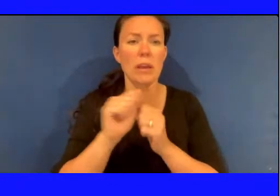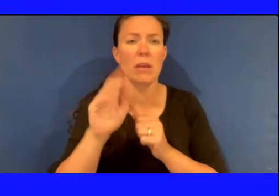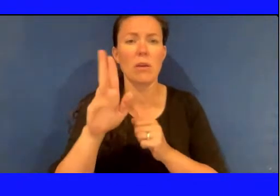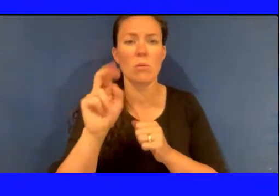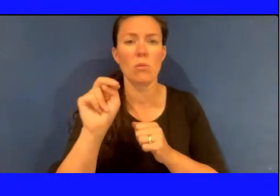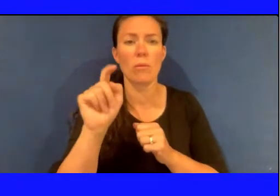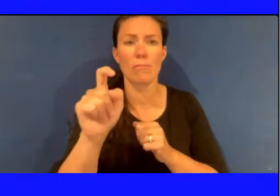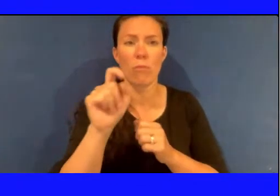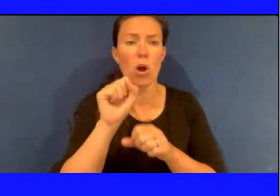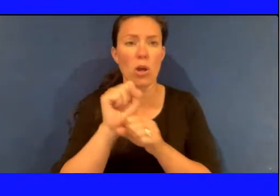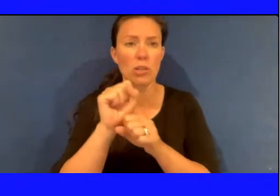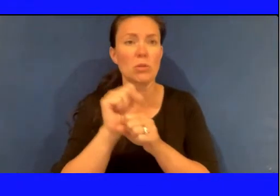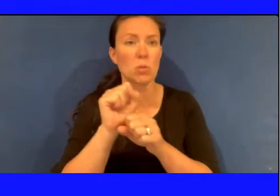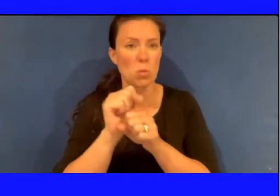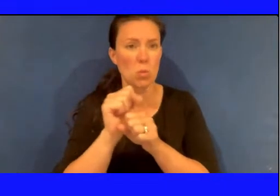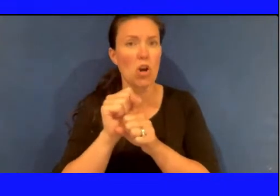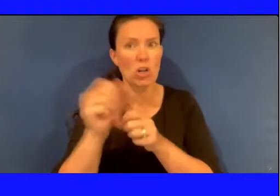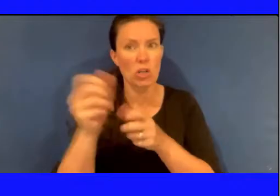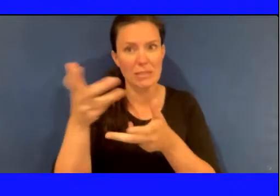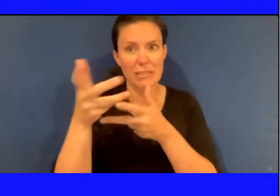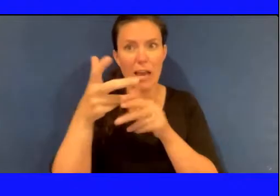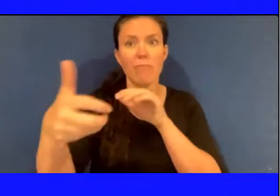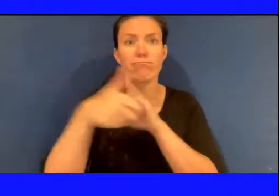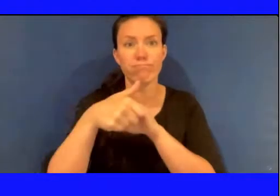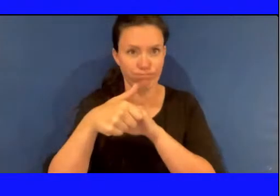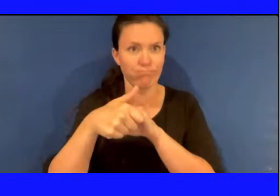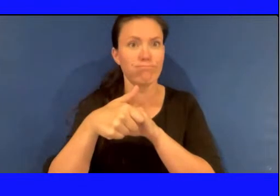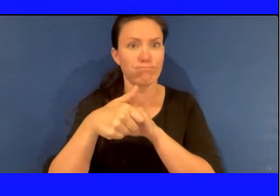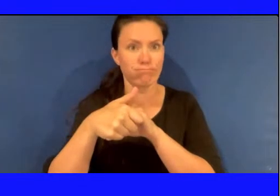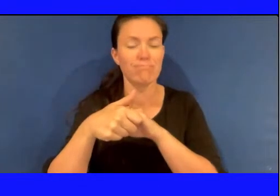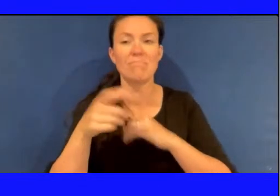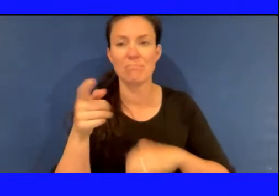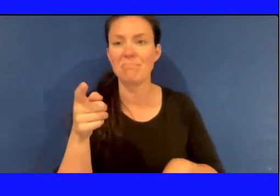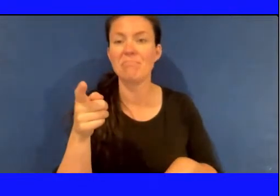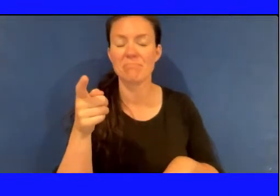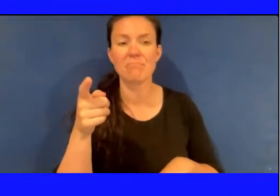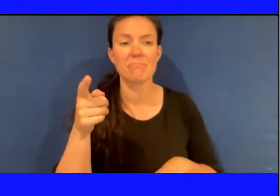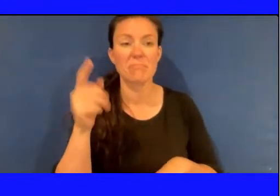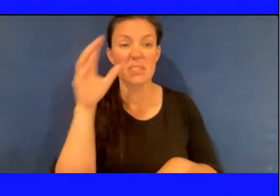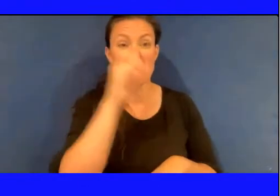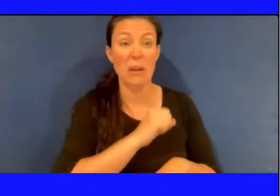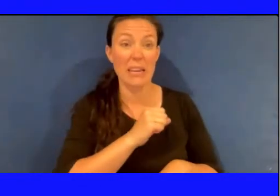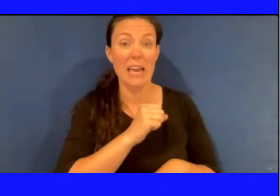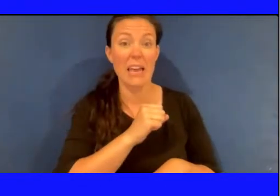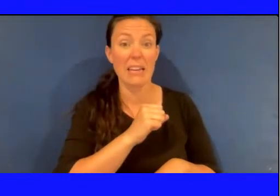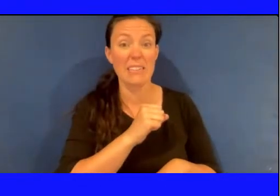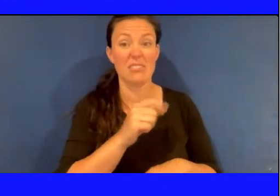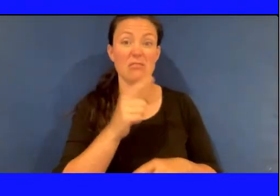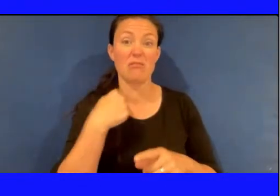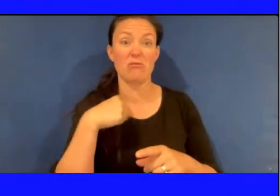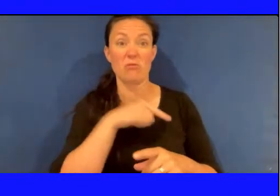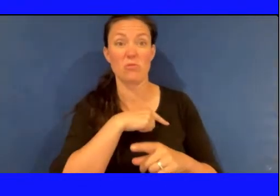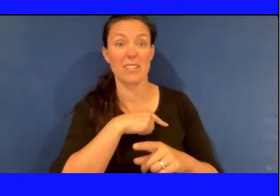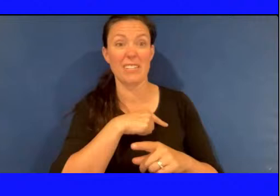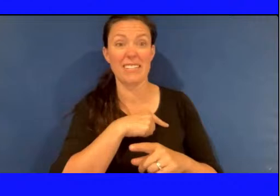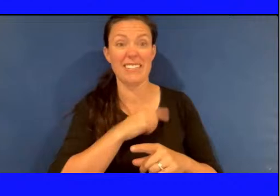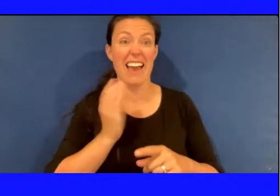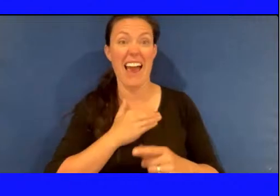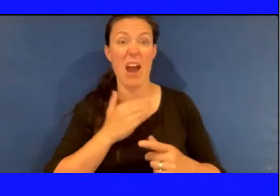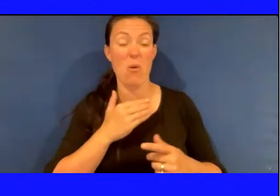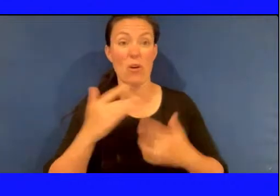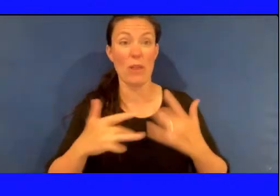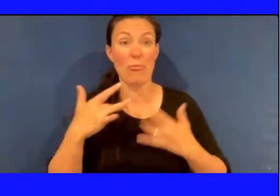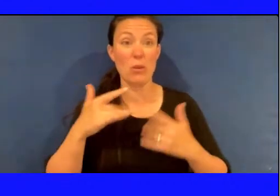through how that played out. So we, I guess we matched their level of enthusiasm, matched ours. And